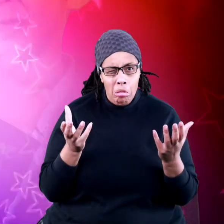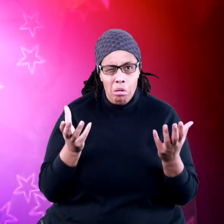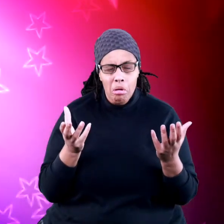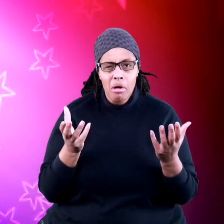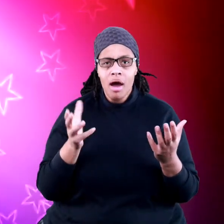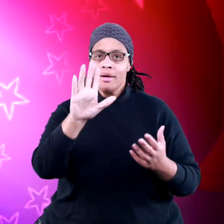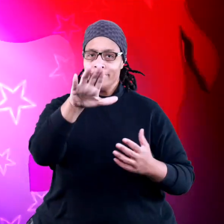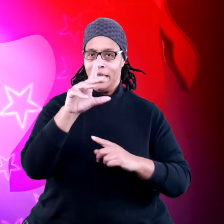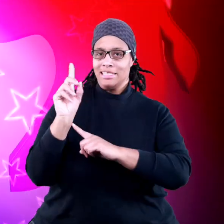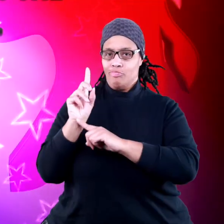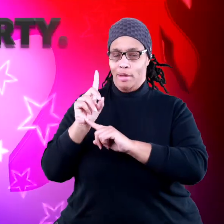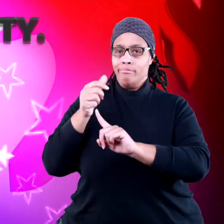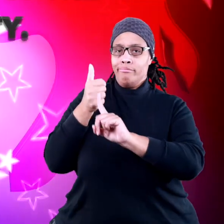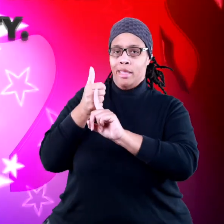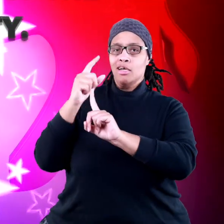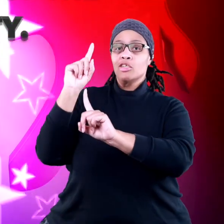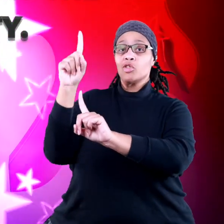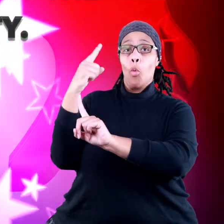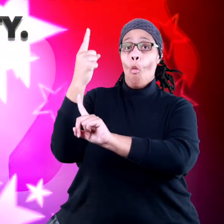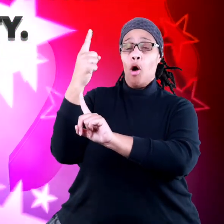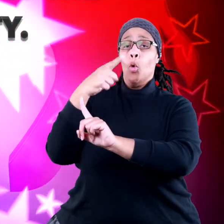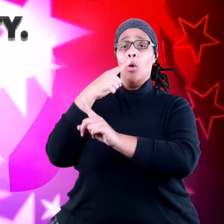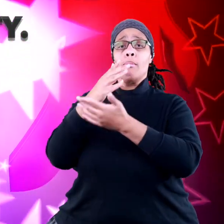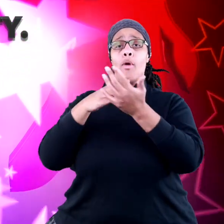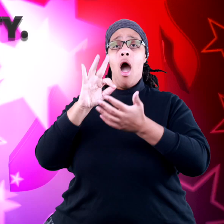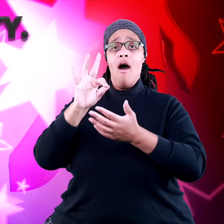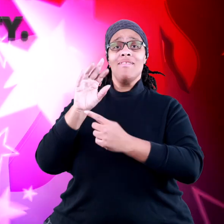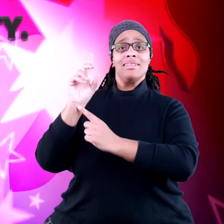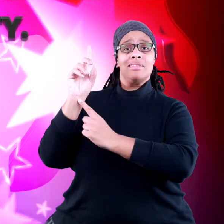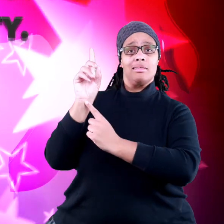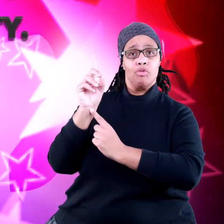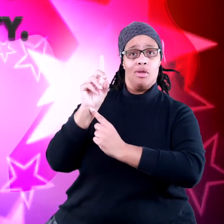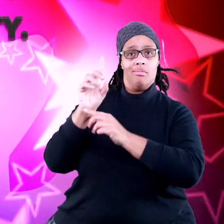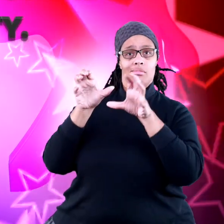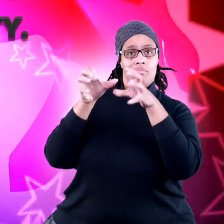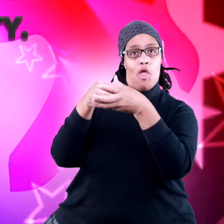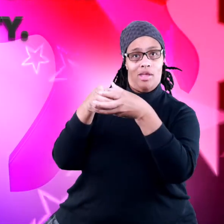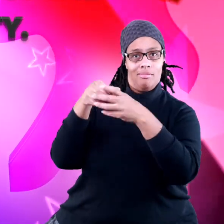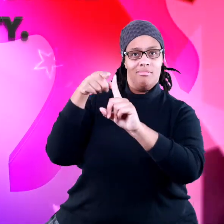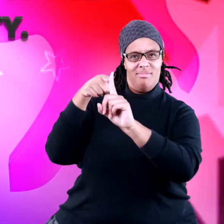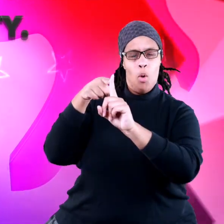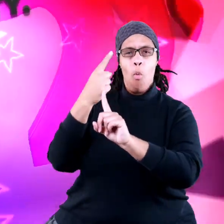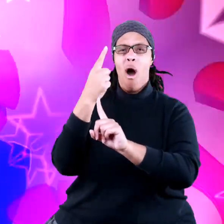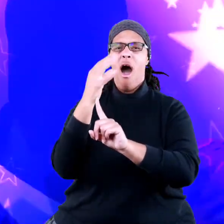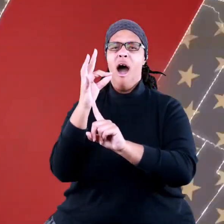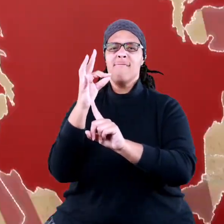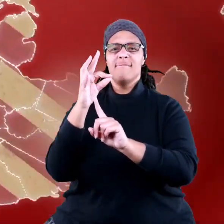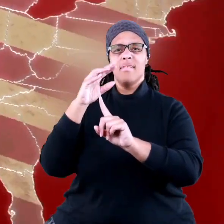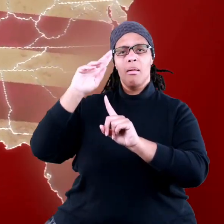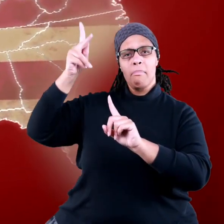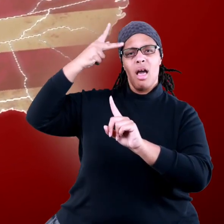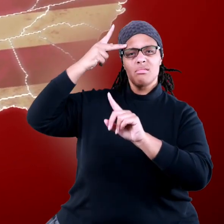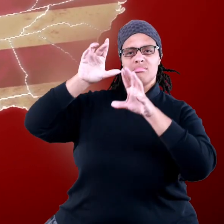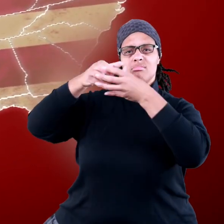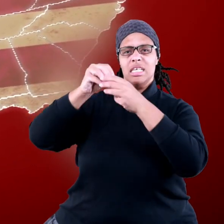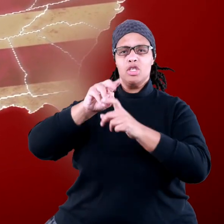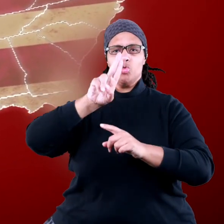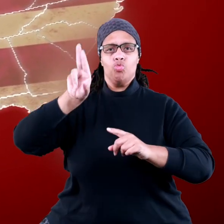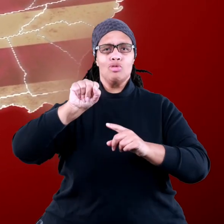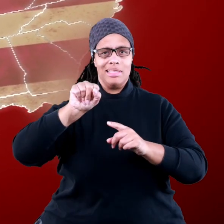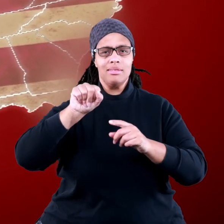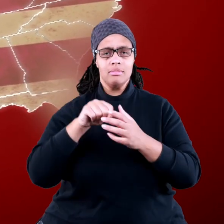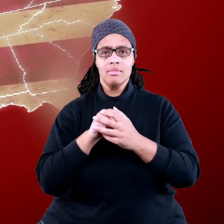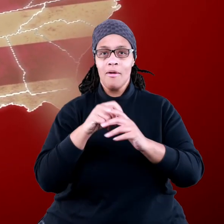Democrat? Well, a Democrat is someone who is part of the Democratic Party, which is one of the political parties in the